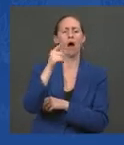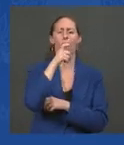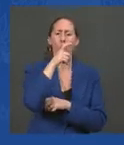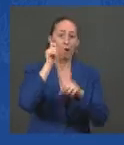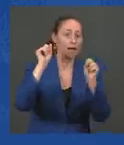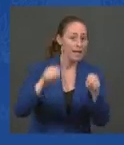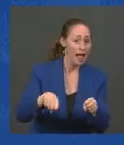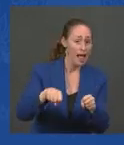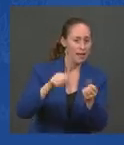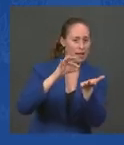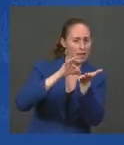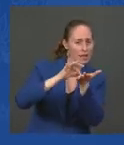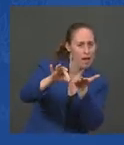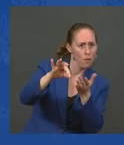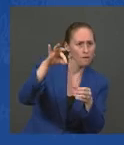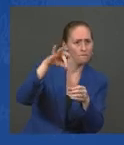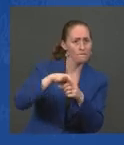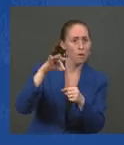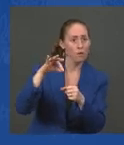at all.